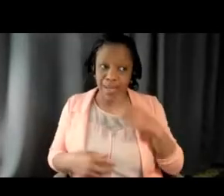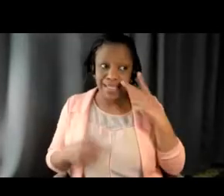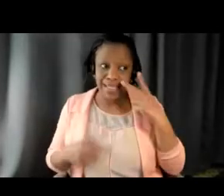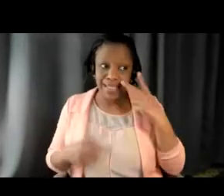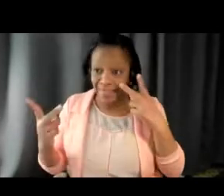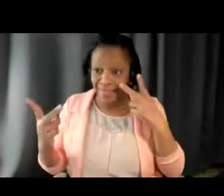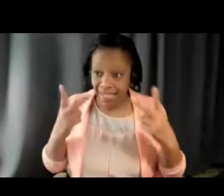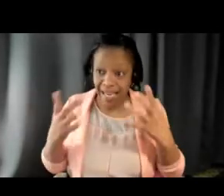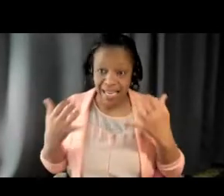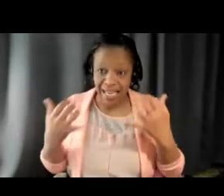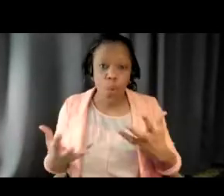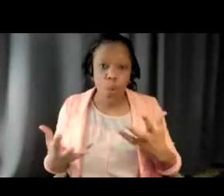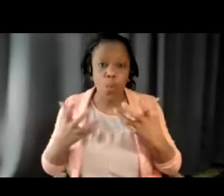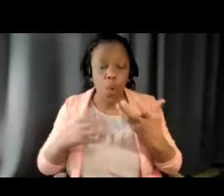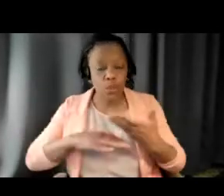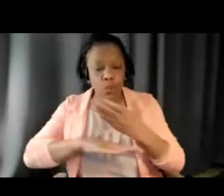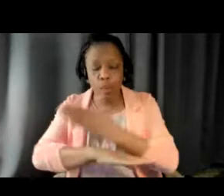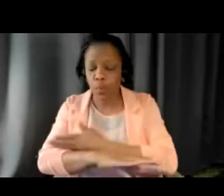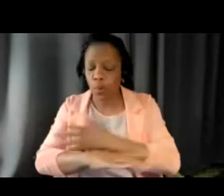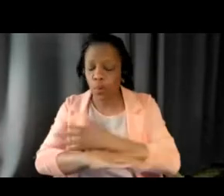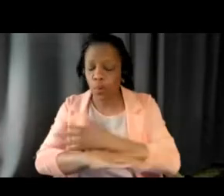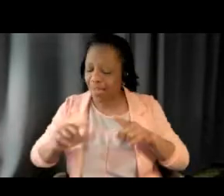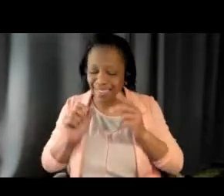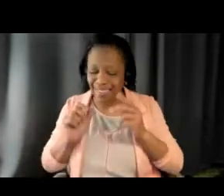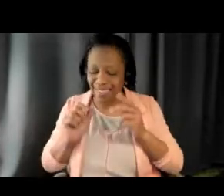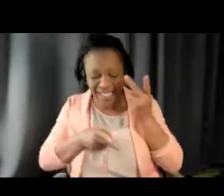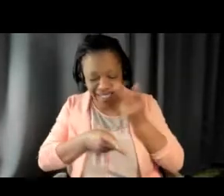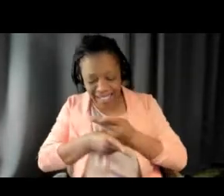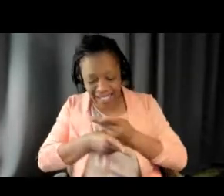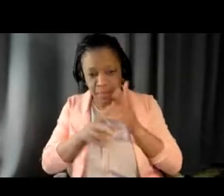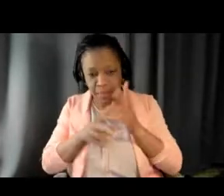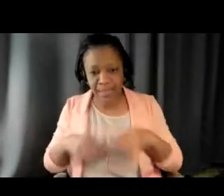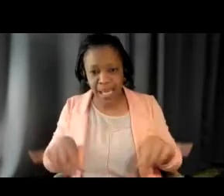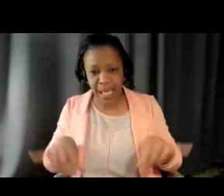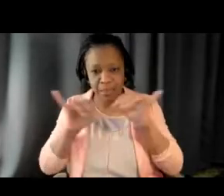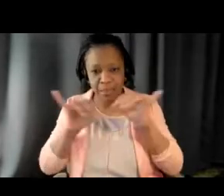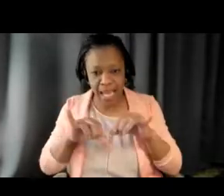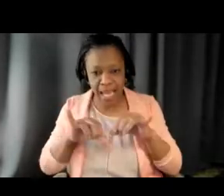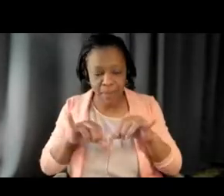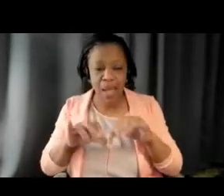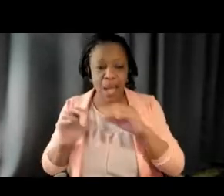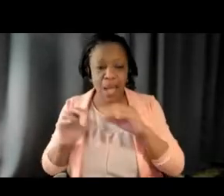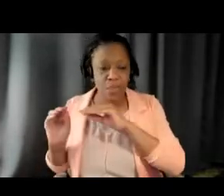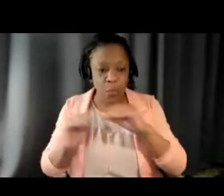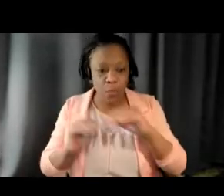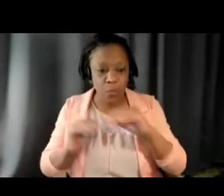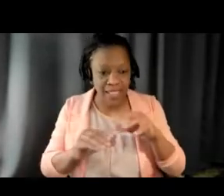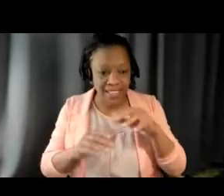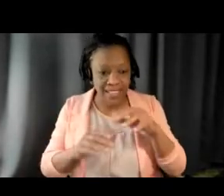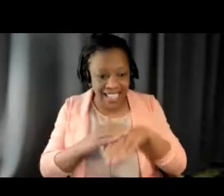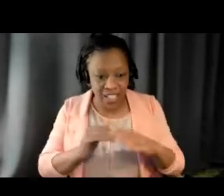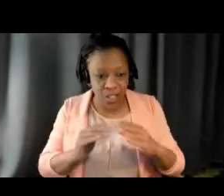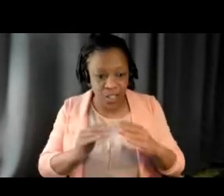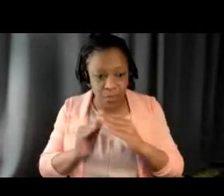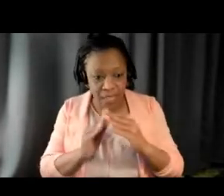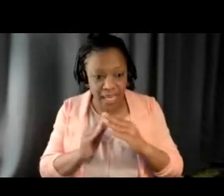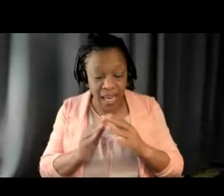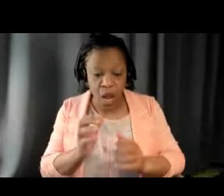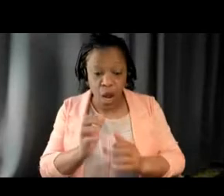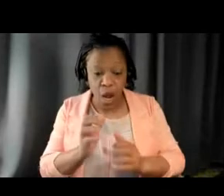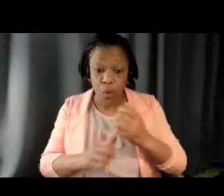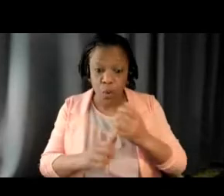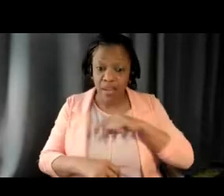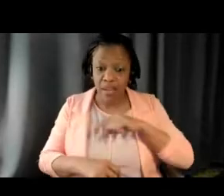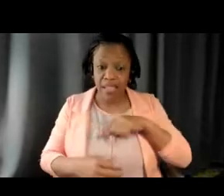do better. But they keep bringing us here. With in the community, most of us are taxpayers. We would love to have